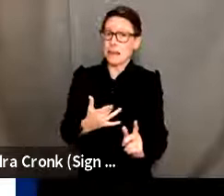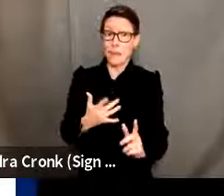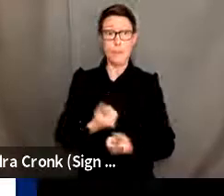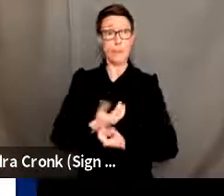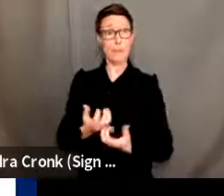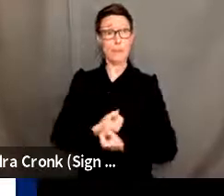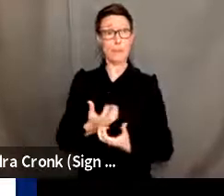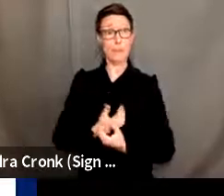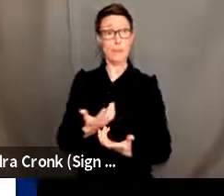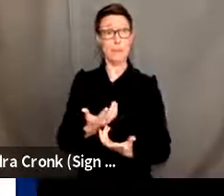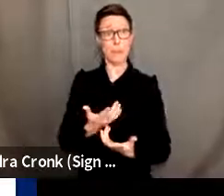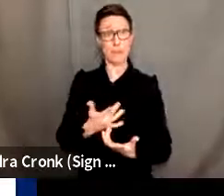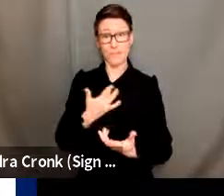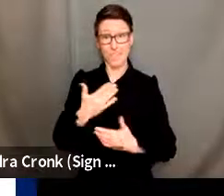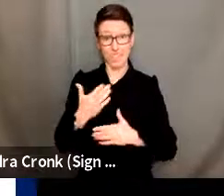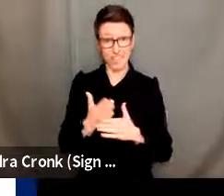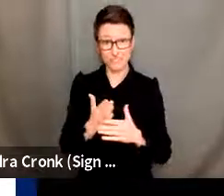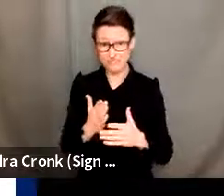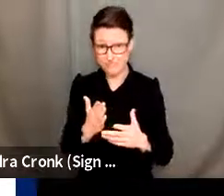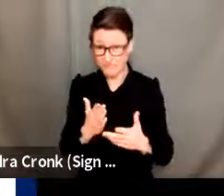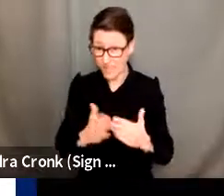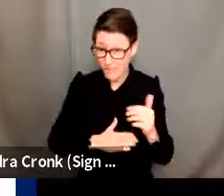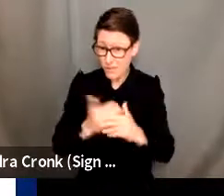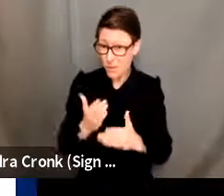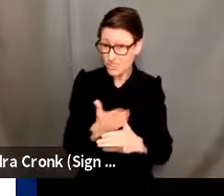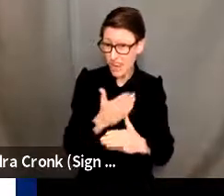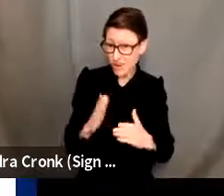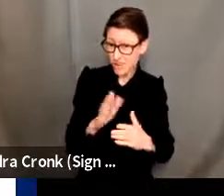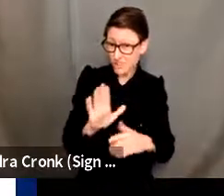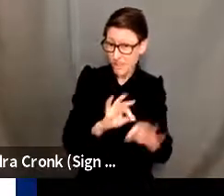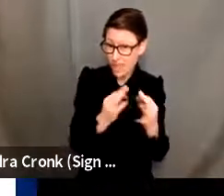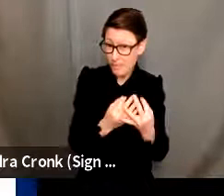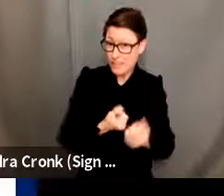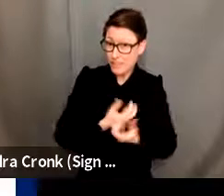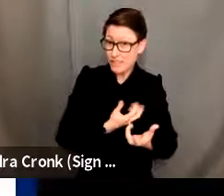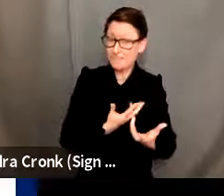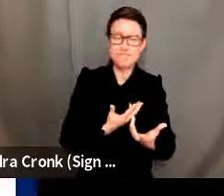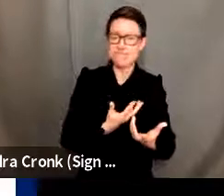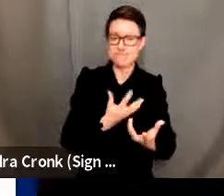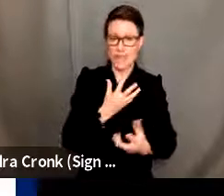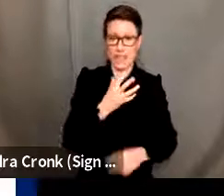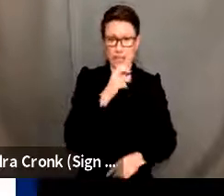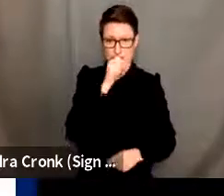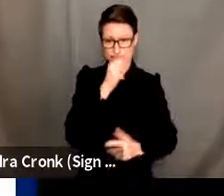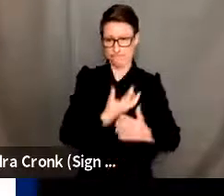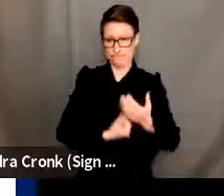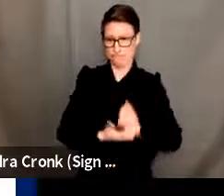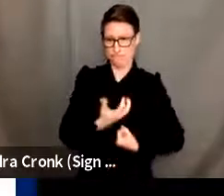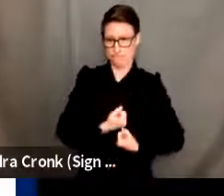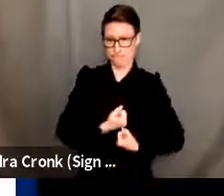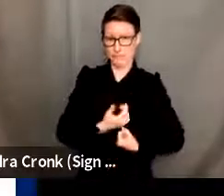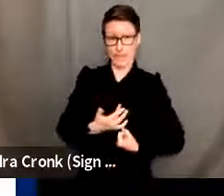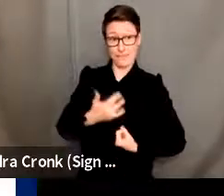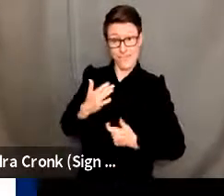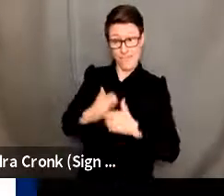the only time that a veteran will open up will be to one of his or her military brothers or sisters. And that's where the veteran